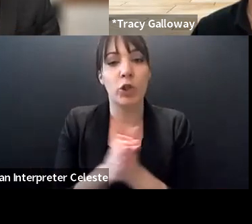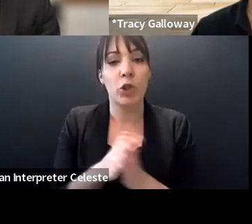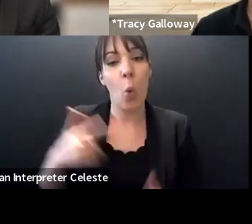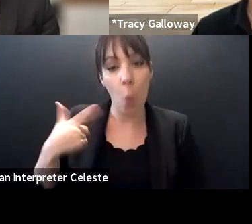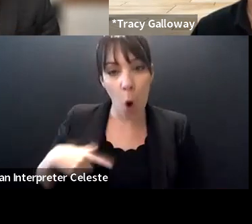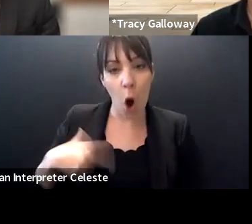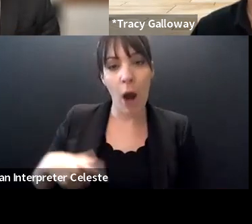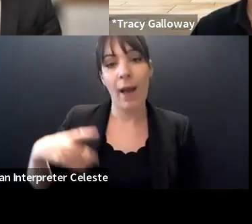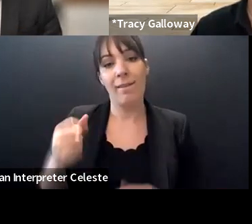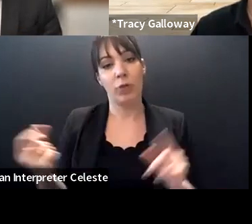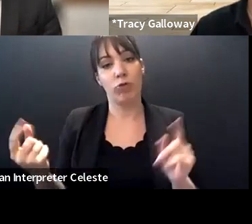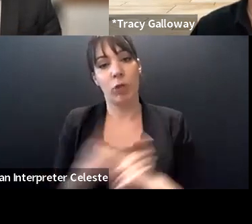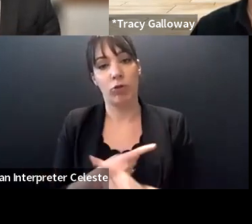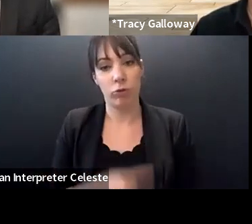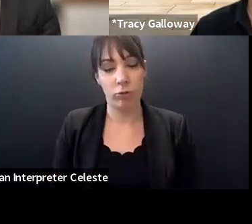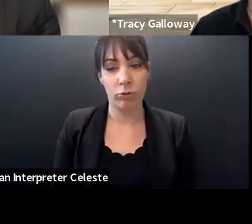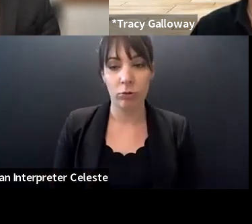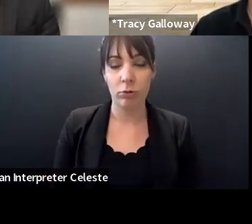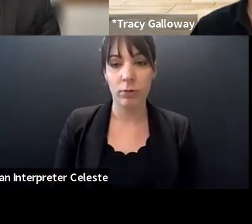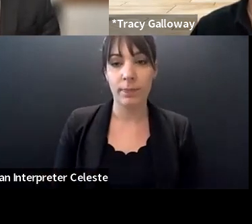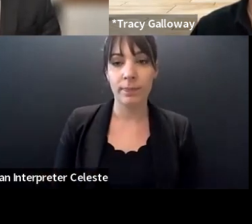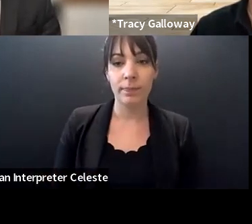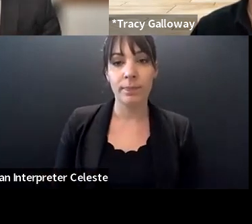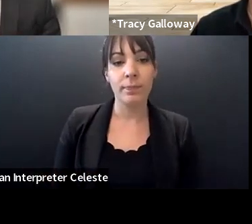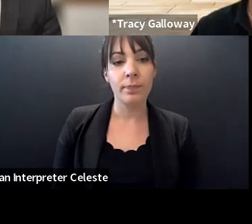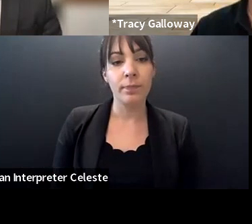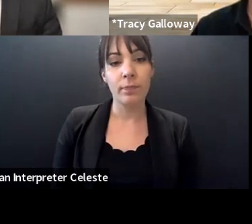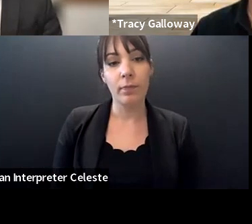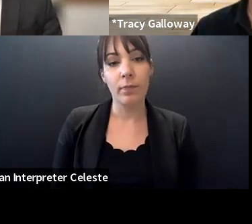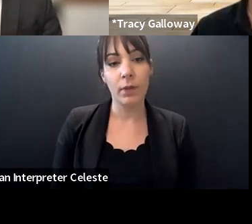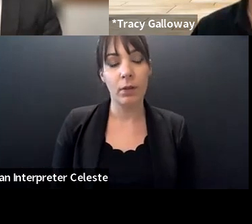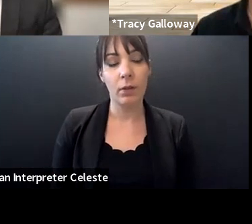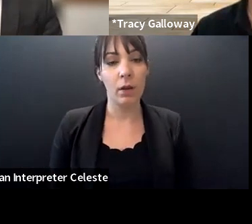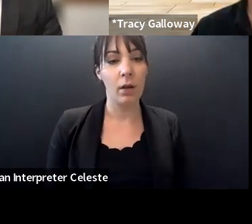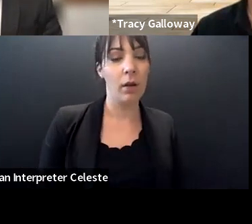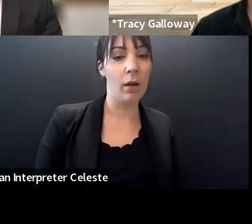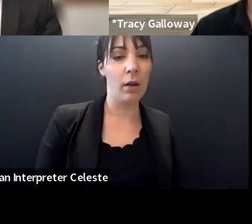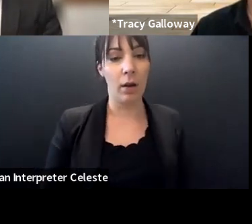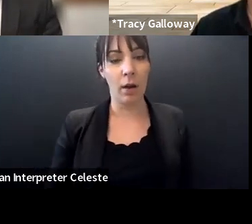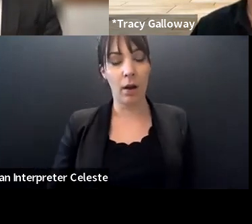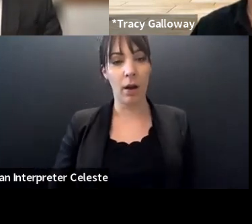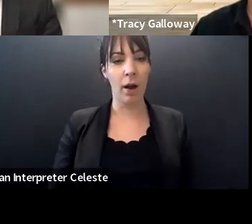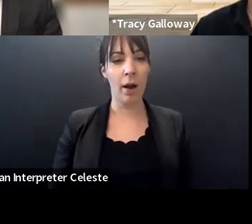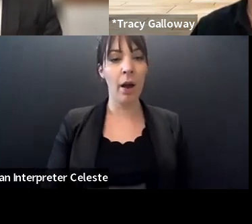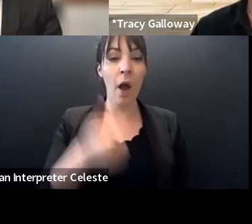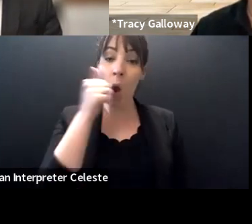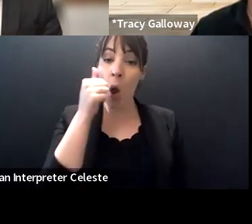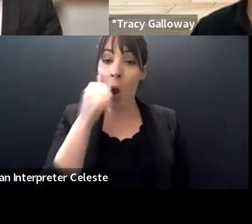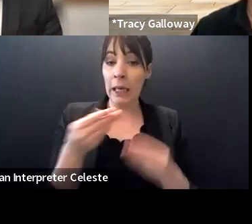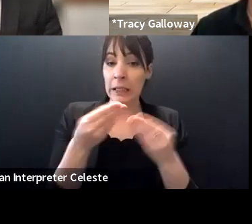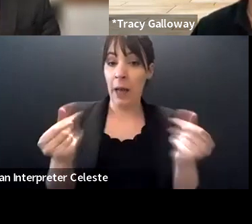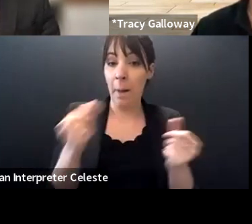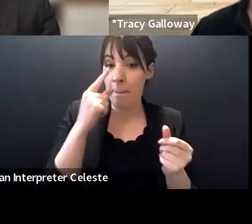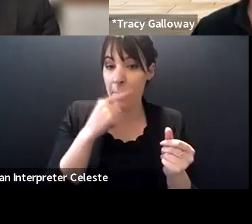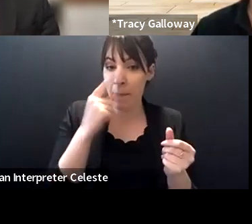can facilitate that. And we know that there are people who tend to take risks and who are willing to do this, the digital innovators,